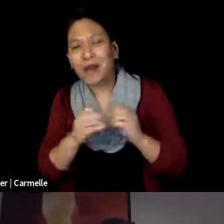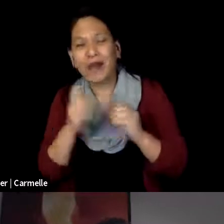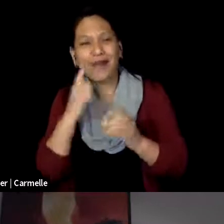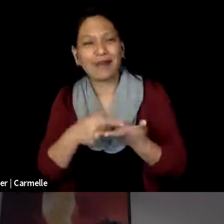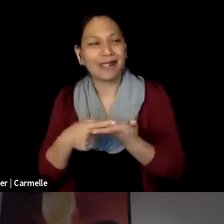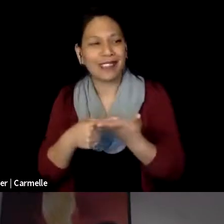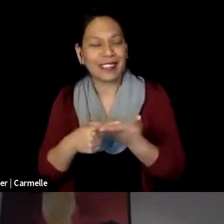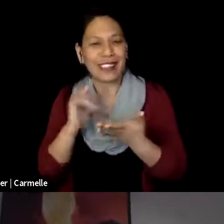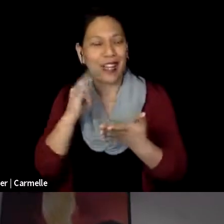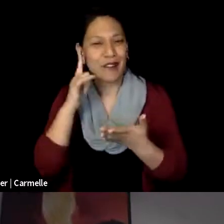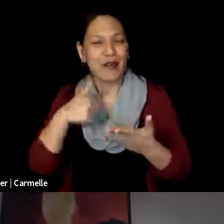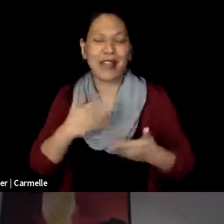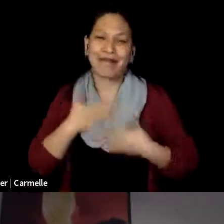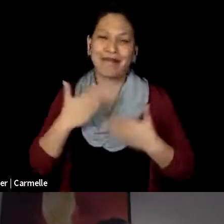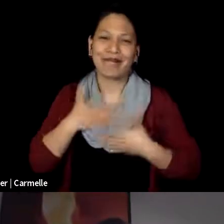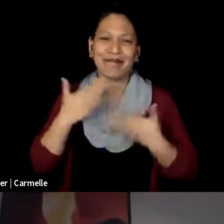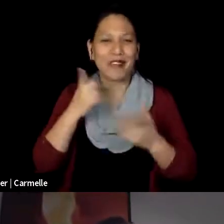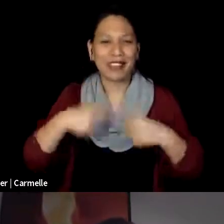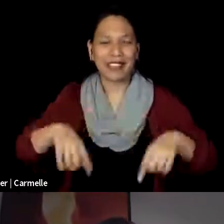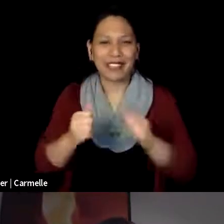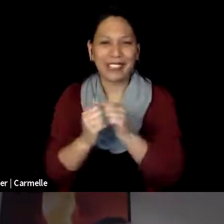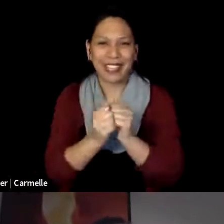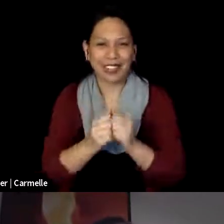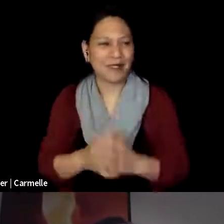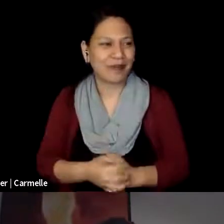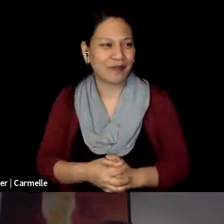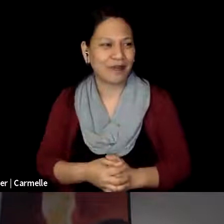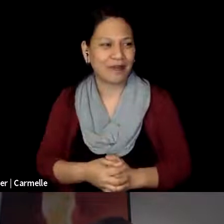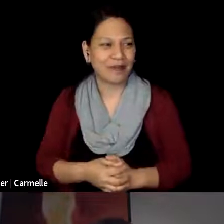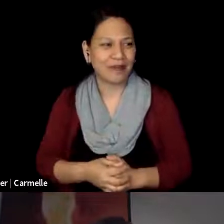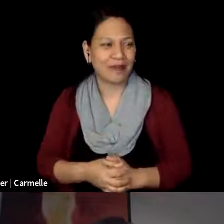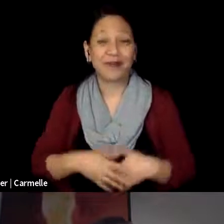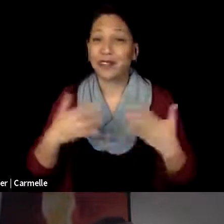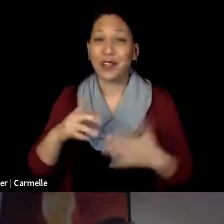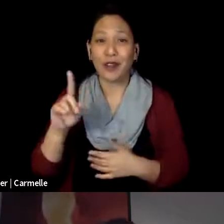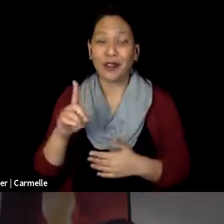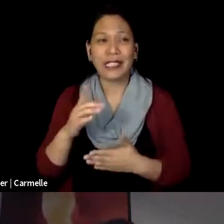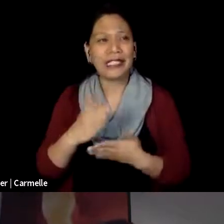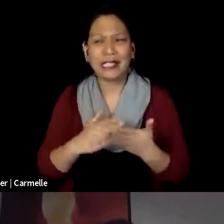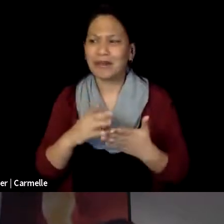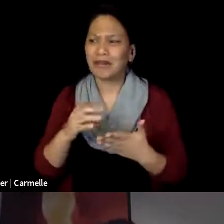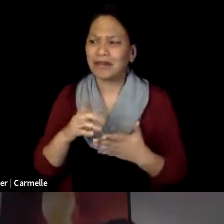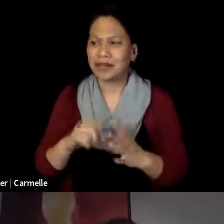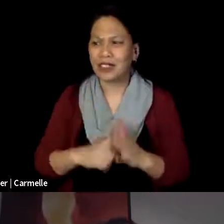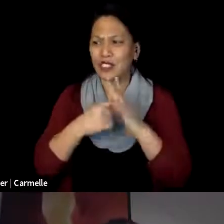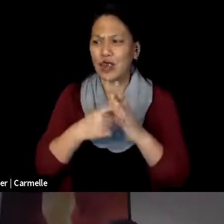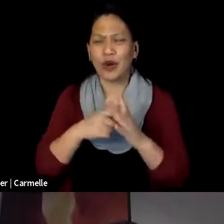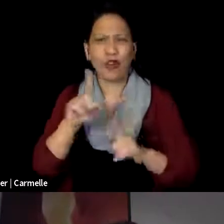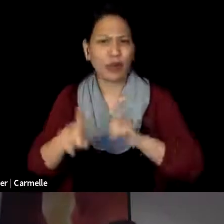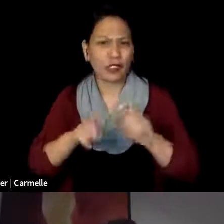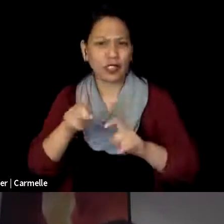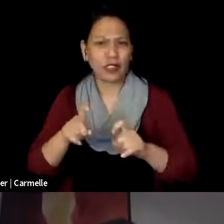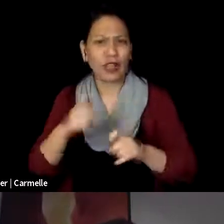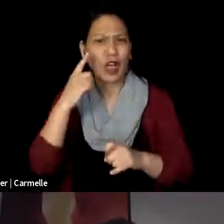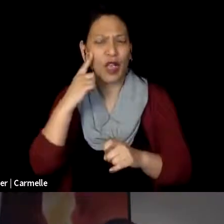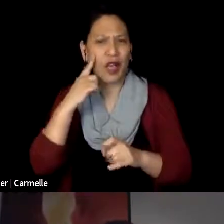today, thinking about this happening later today. Some first questions that I thought we could